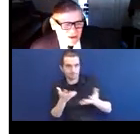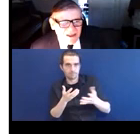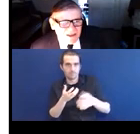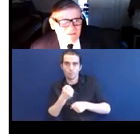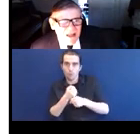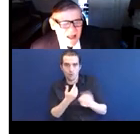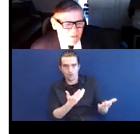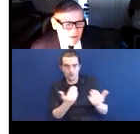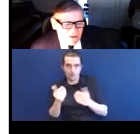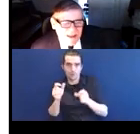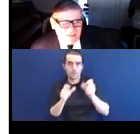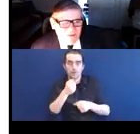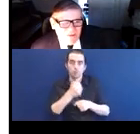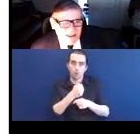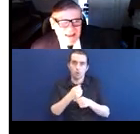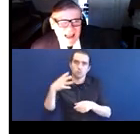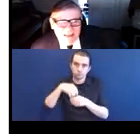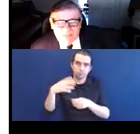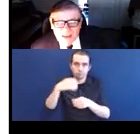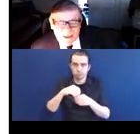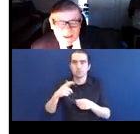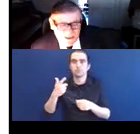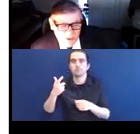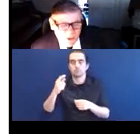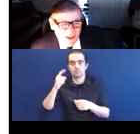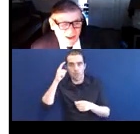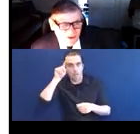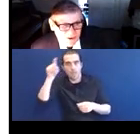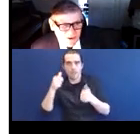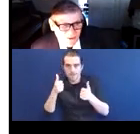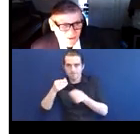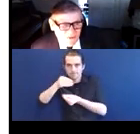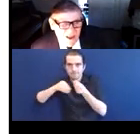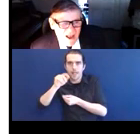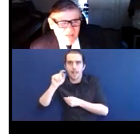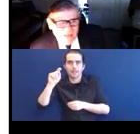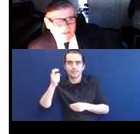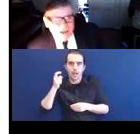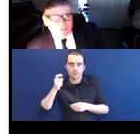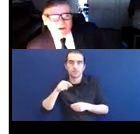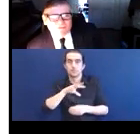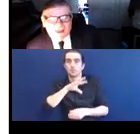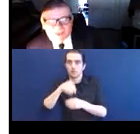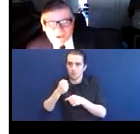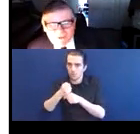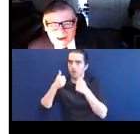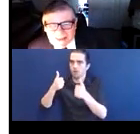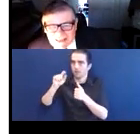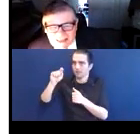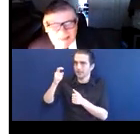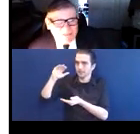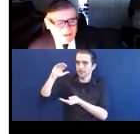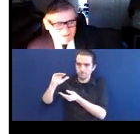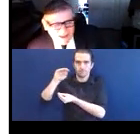quota system, but with tax breaks and penalties as well where they don't do so. Make available advice on good practice